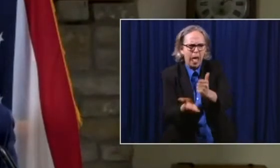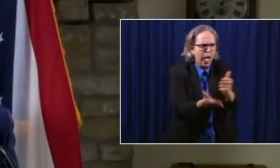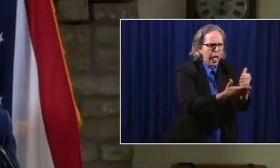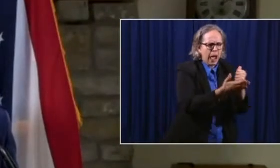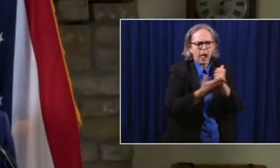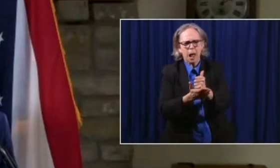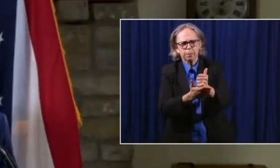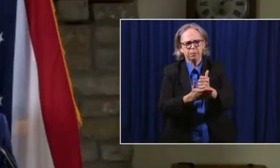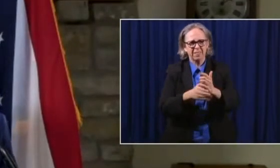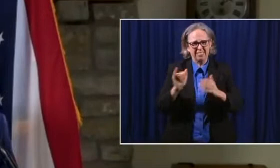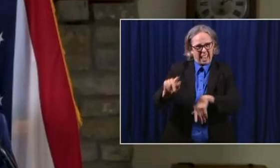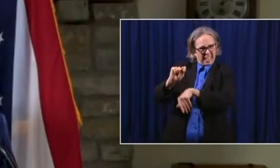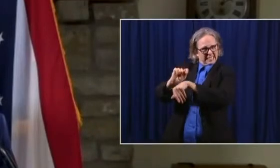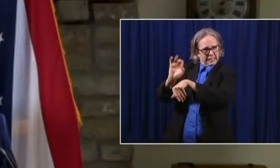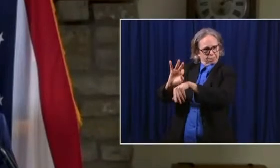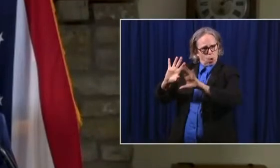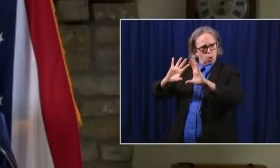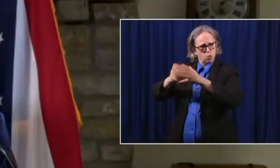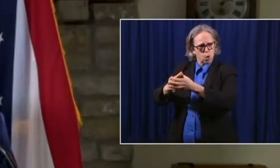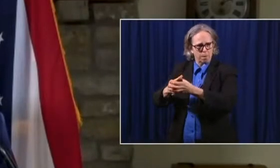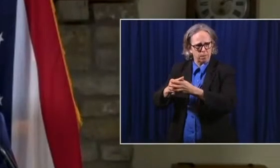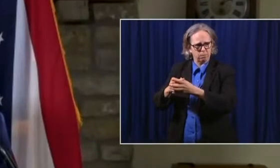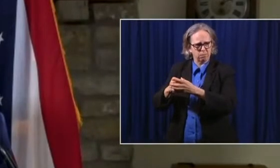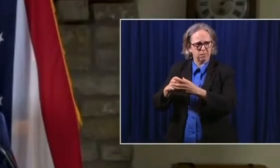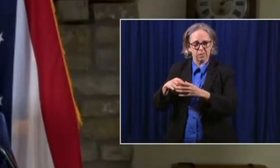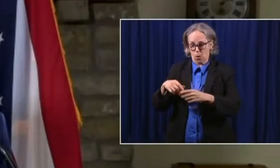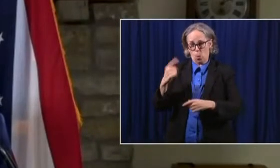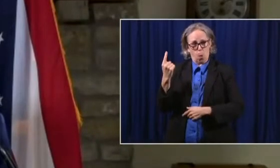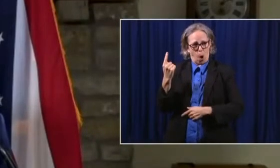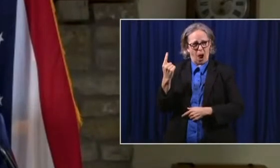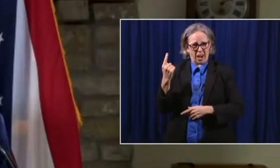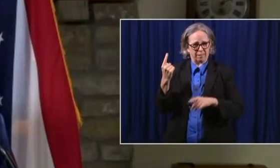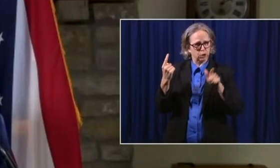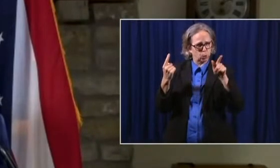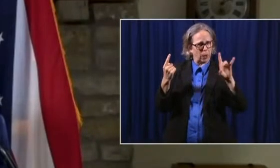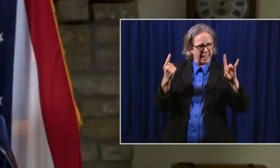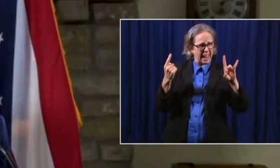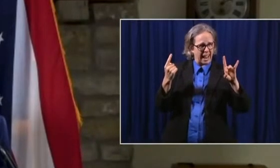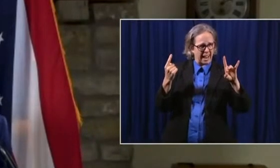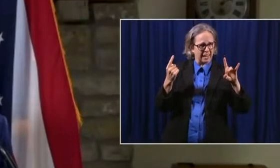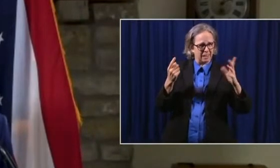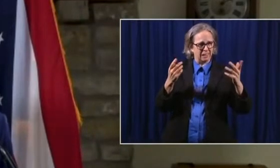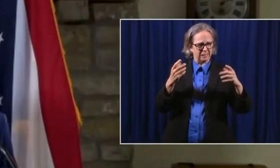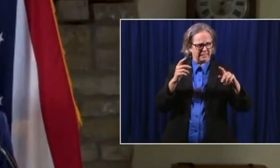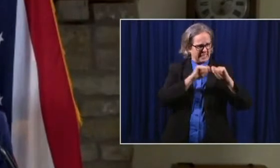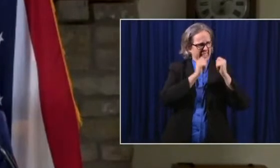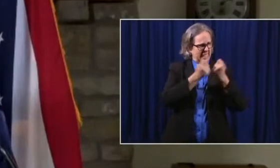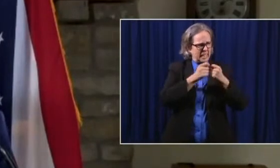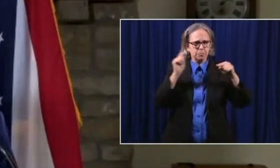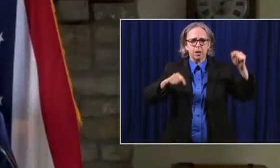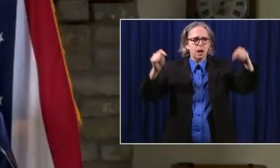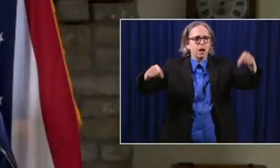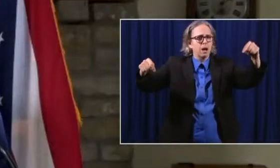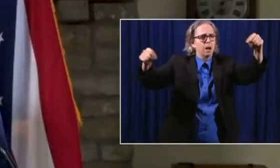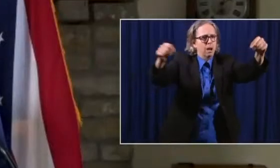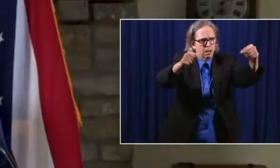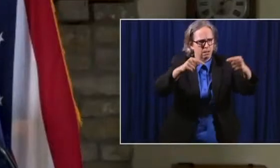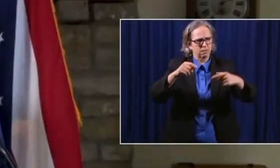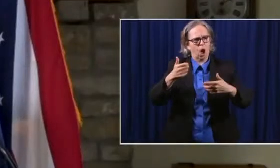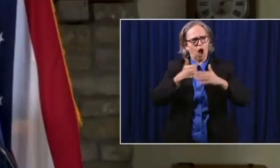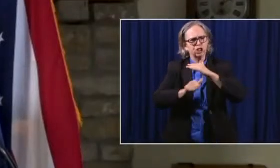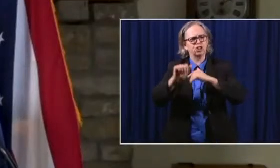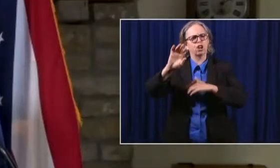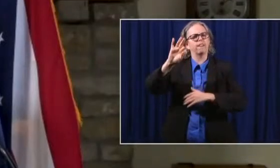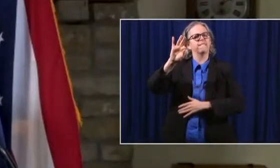28 urban search and rescue teams that function within the National Urban Search and Rescue Response System managed by FEMA. The